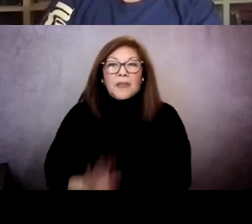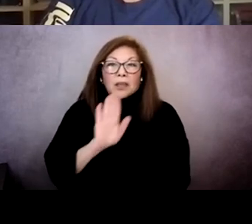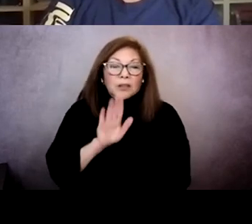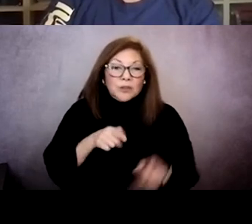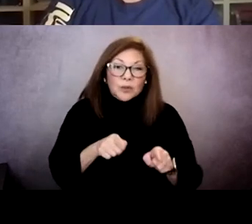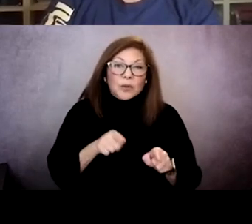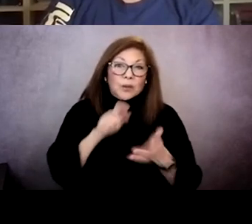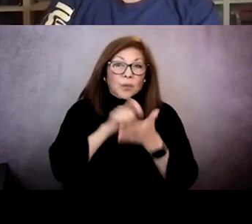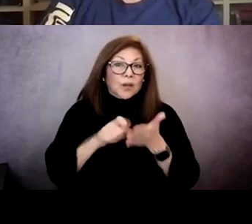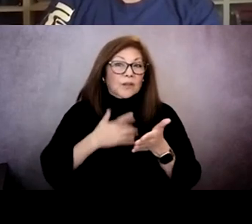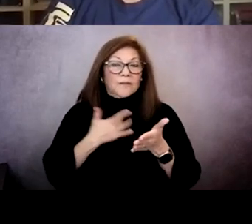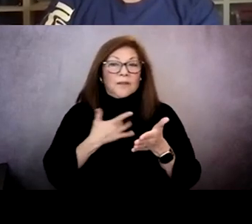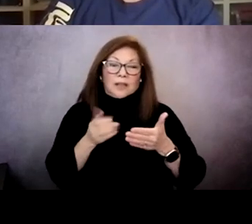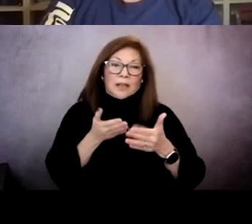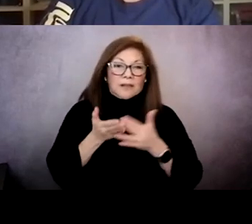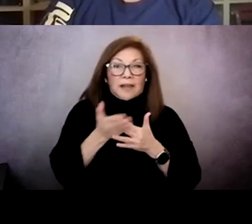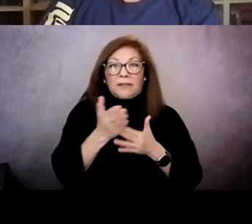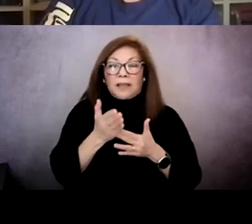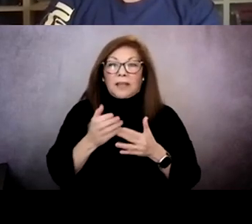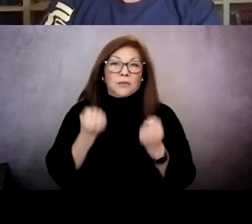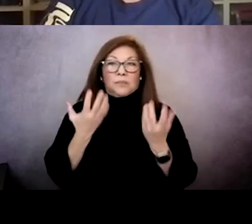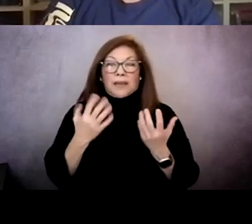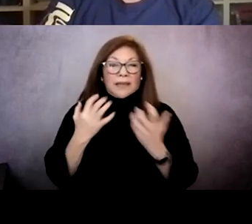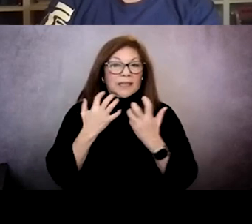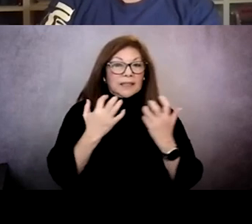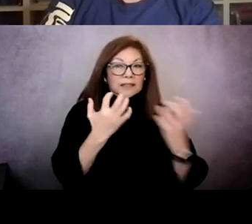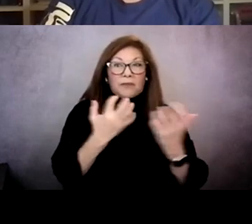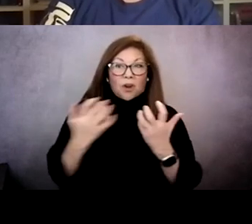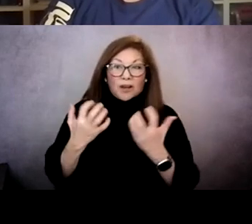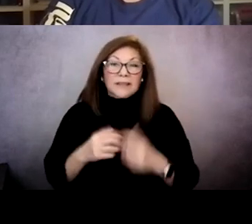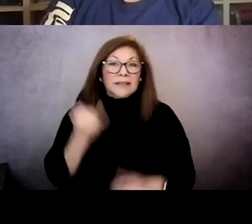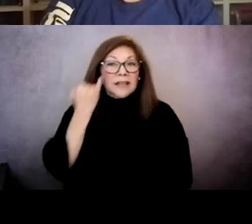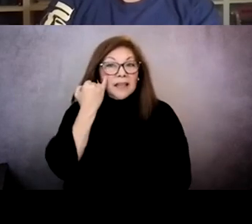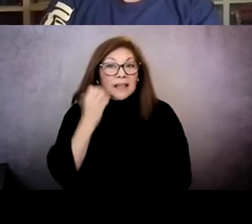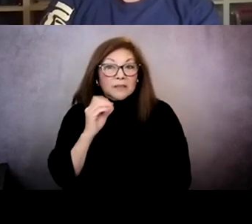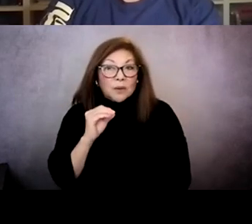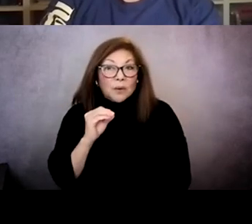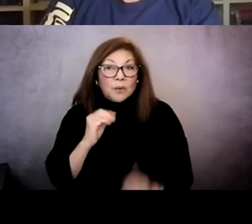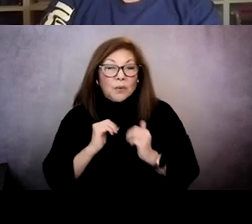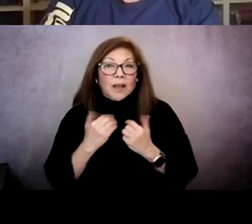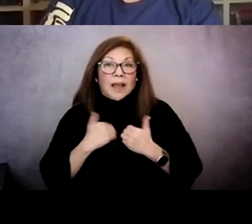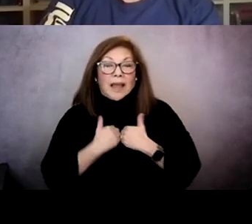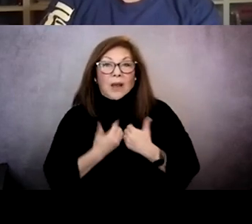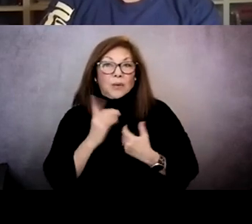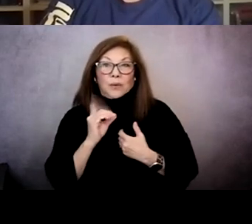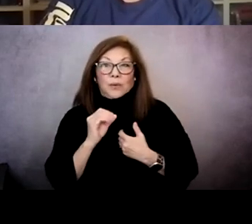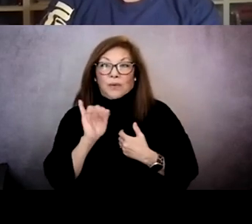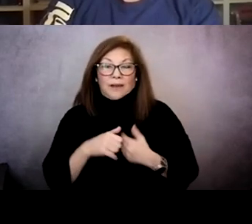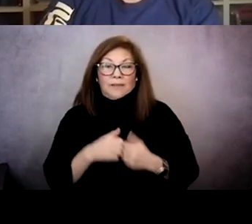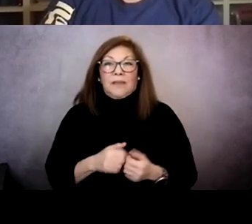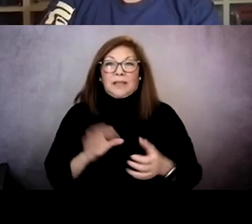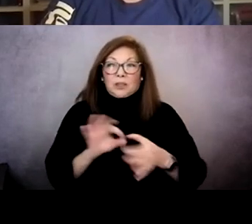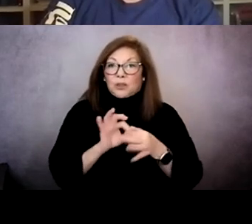do you feel you have to navigate among several audiences? And if so, how do you do that in terms of writing for